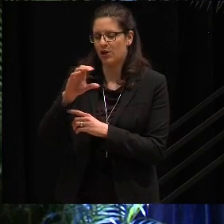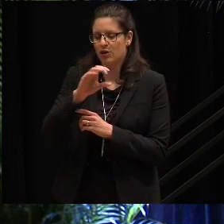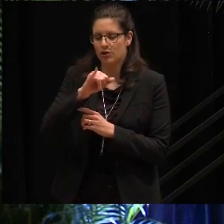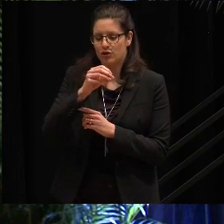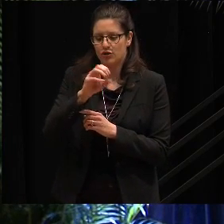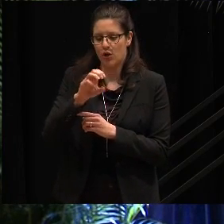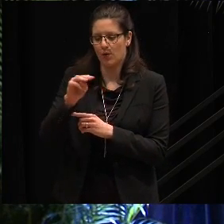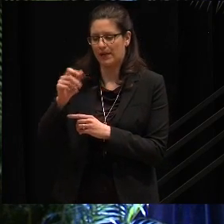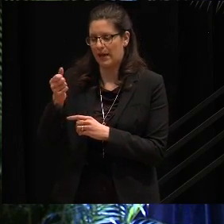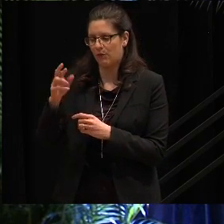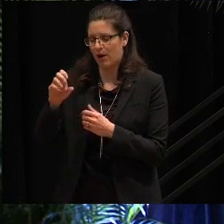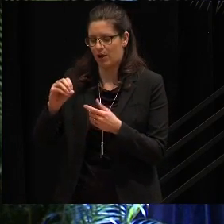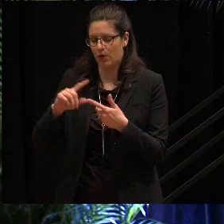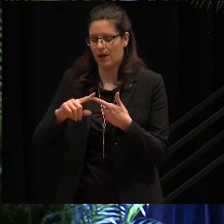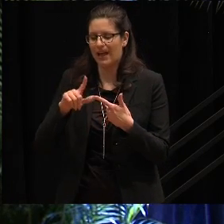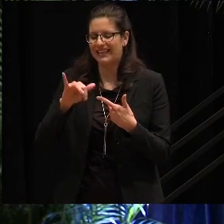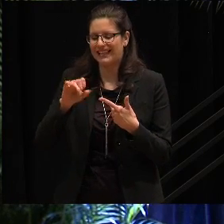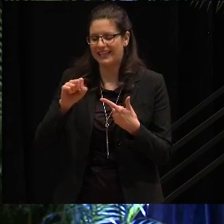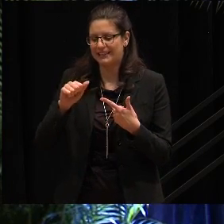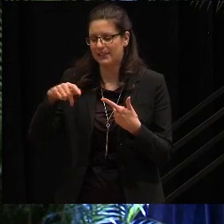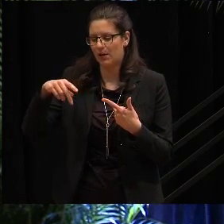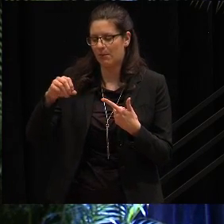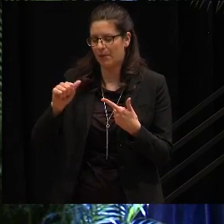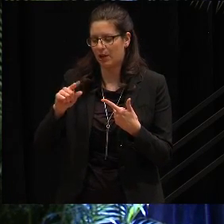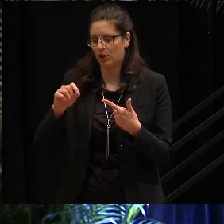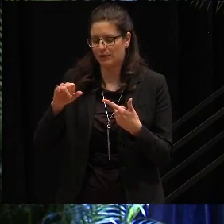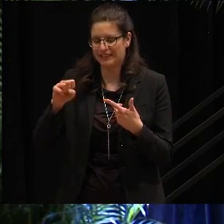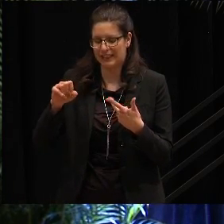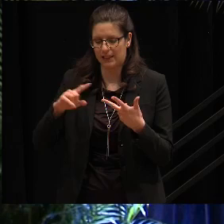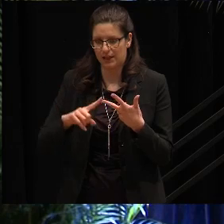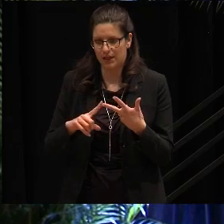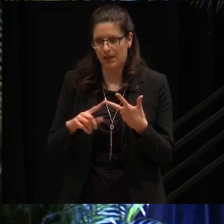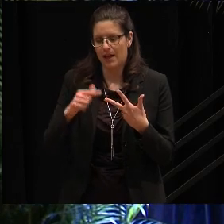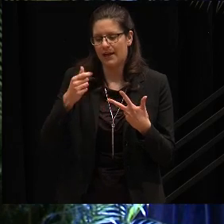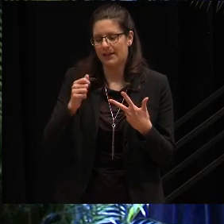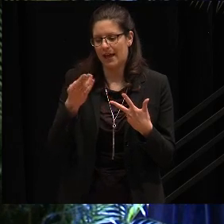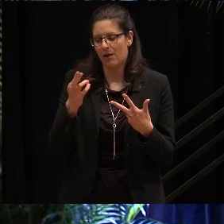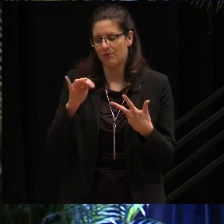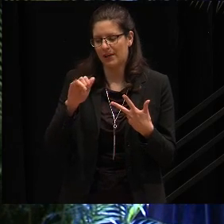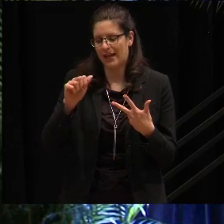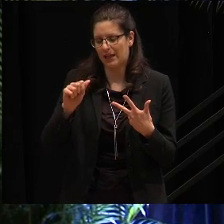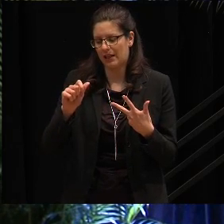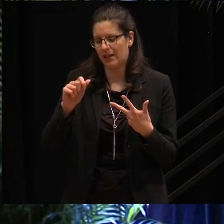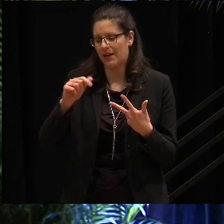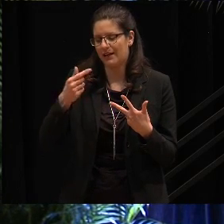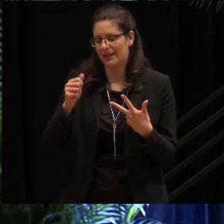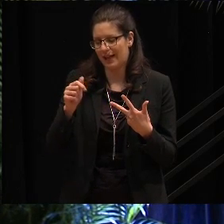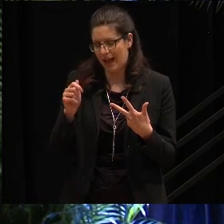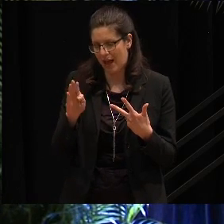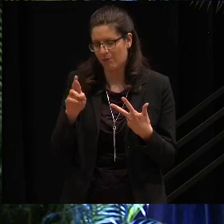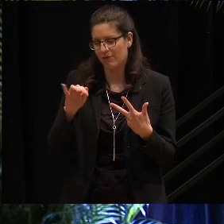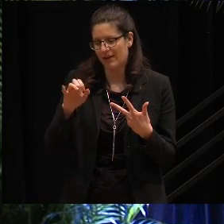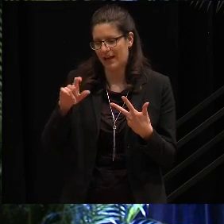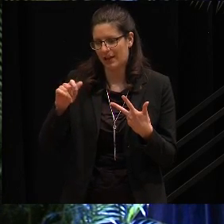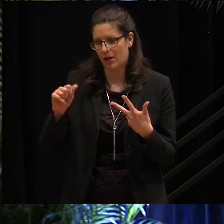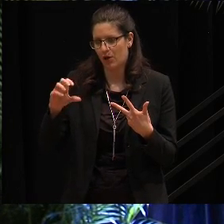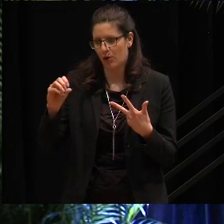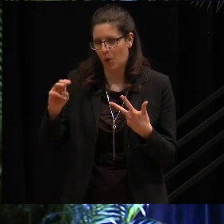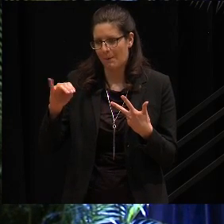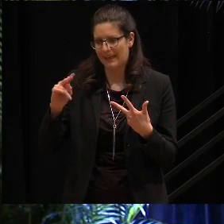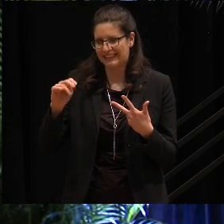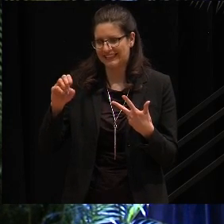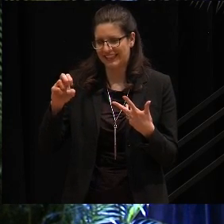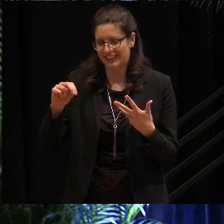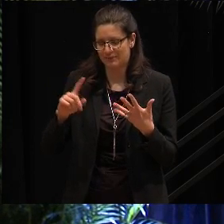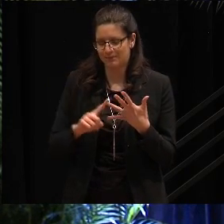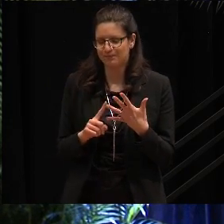analyst Lisa Pelosi, Gabriela Dolmens of the Latino Policy Institute at Roger Williams University, Rhode